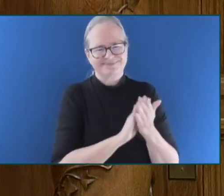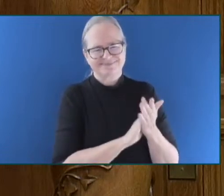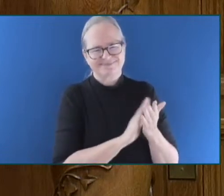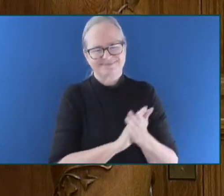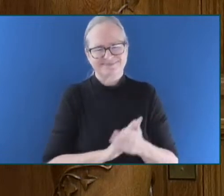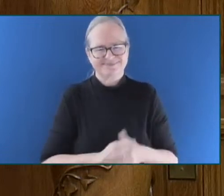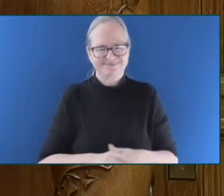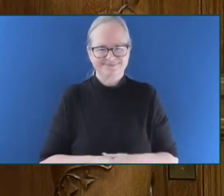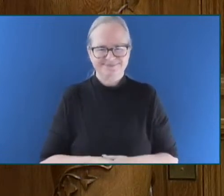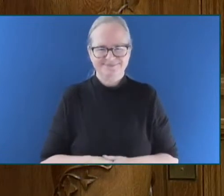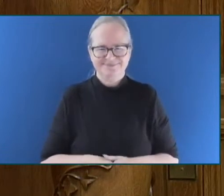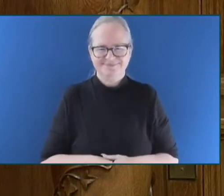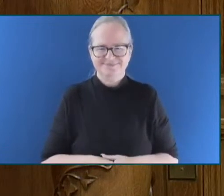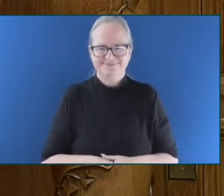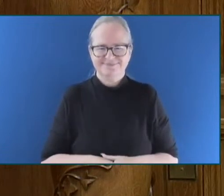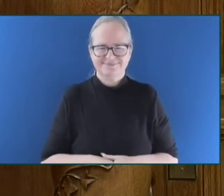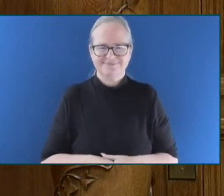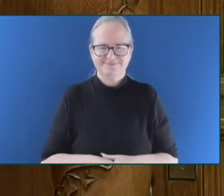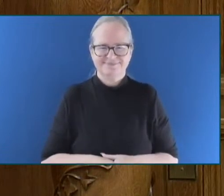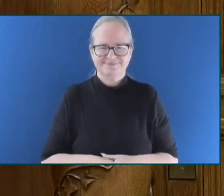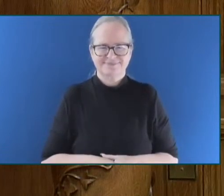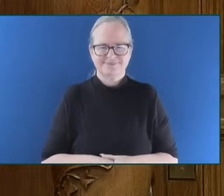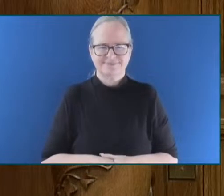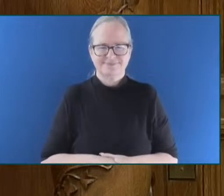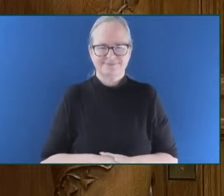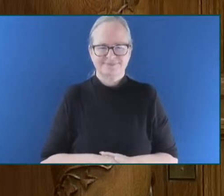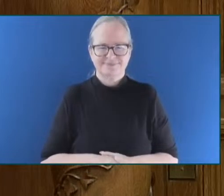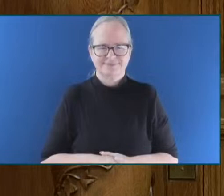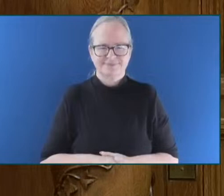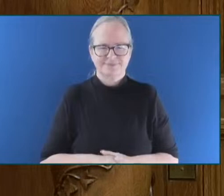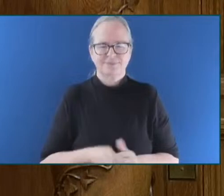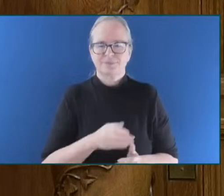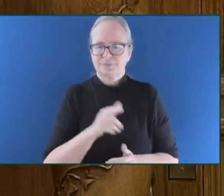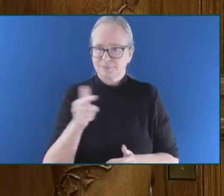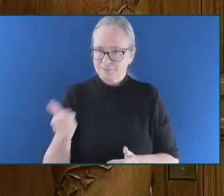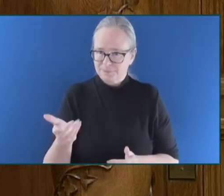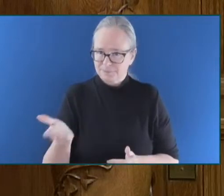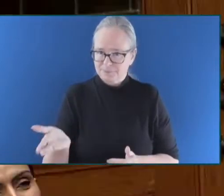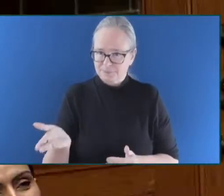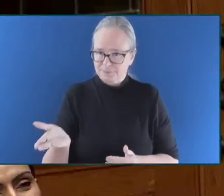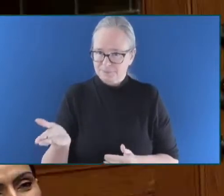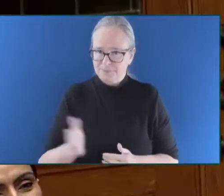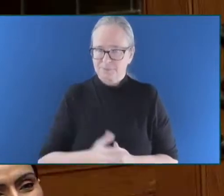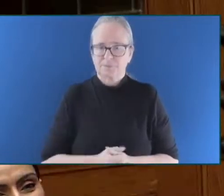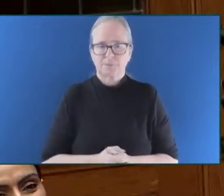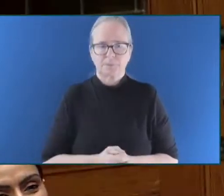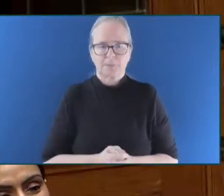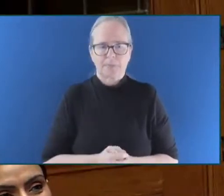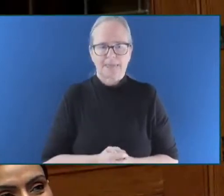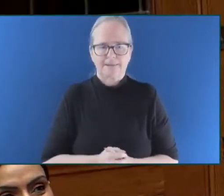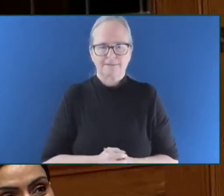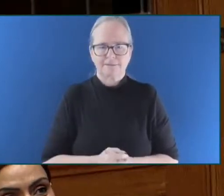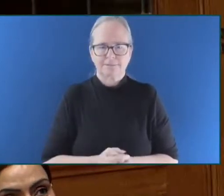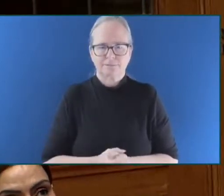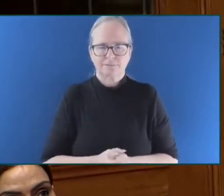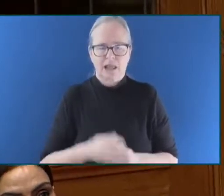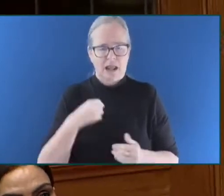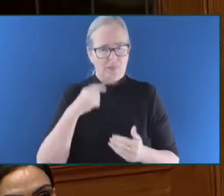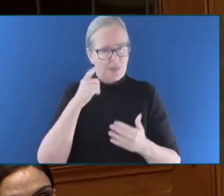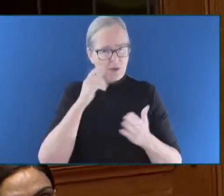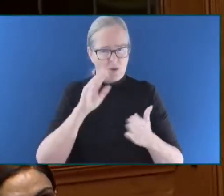Member for Abbotsford South. Well, thank you very much, Mr. Speaker. I think every single MLA in this House would